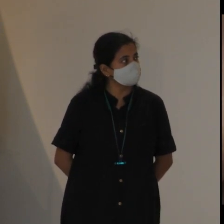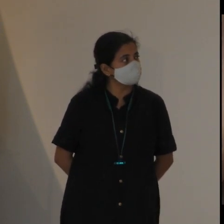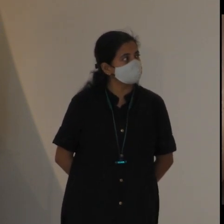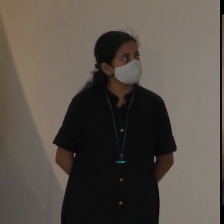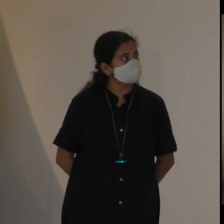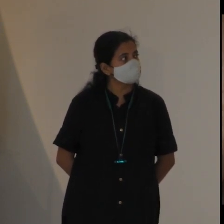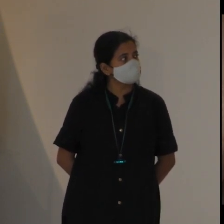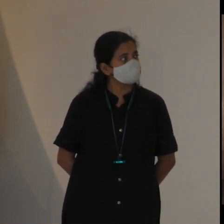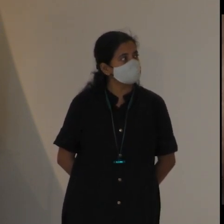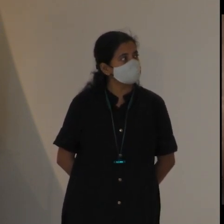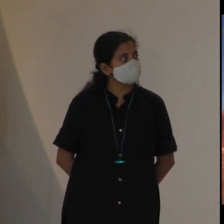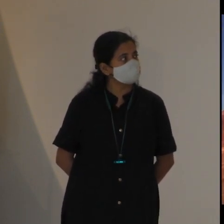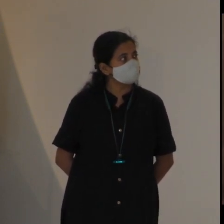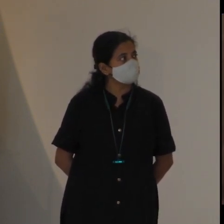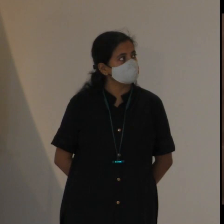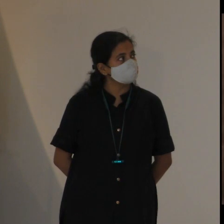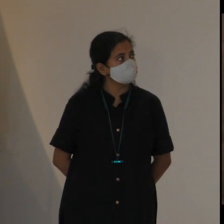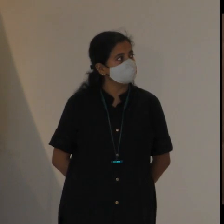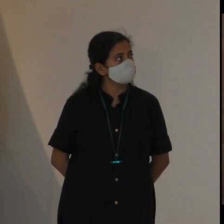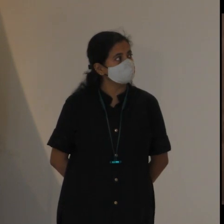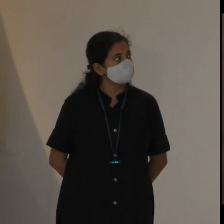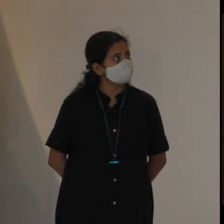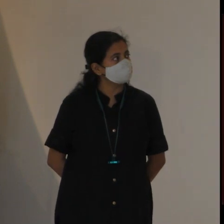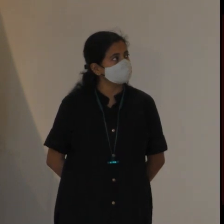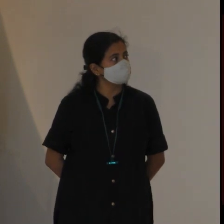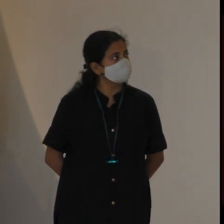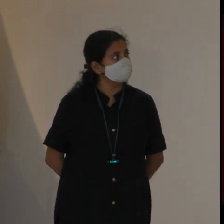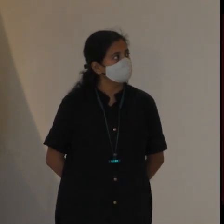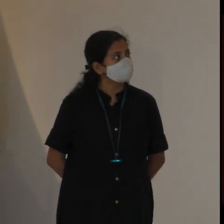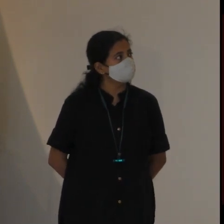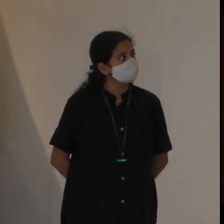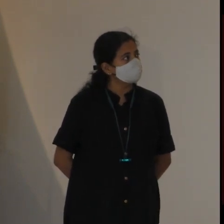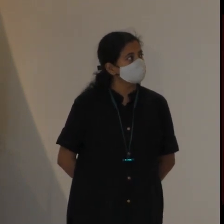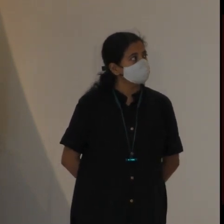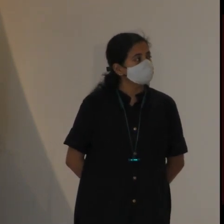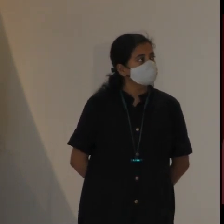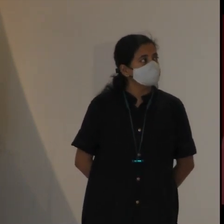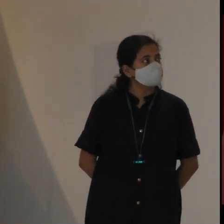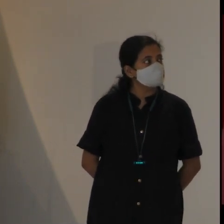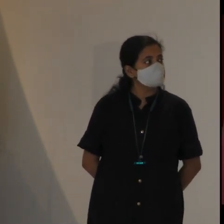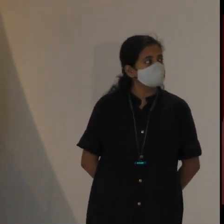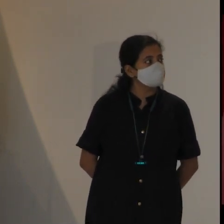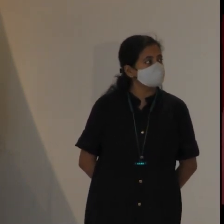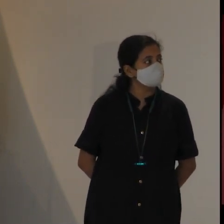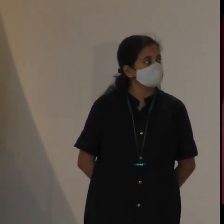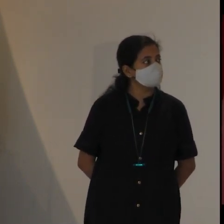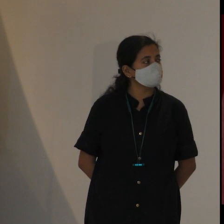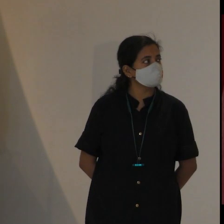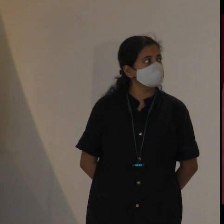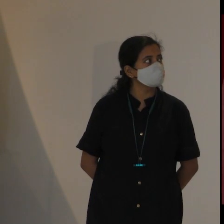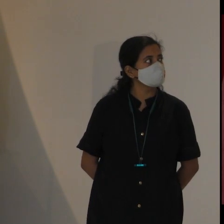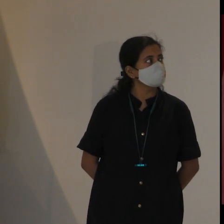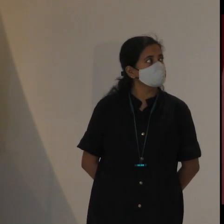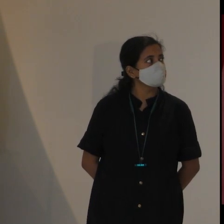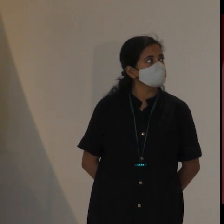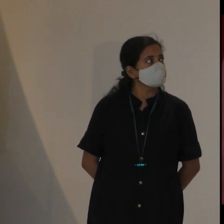discovery neither of the French, neither of the British. It was already discovered and reused in Egypt multiple times. For us, it's not just a